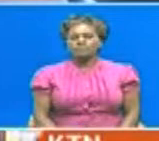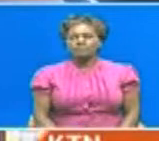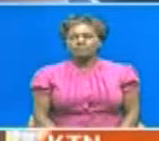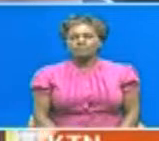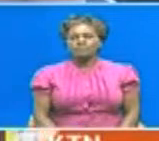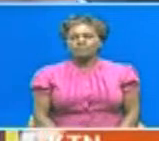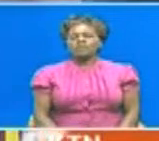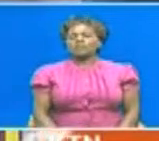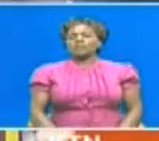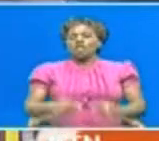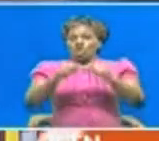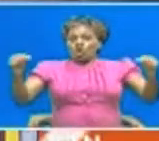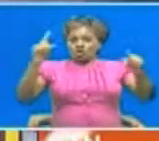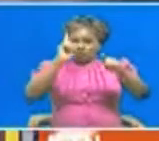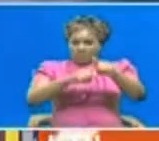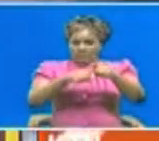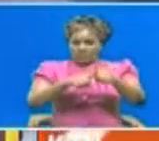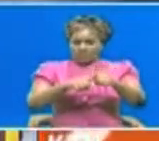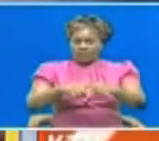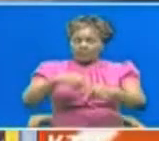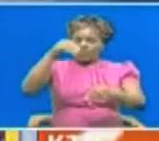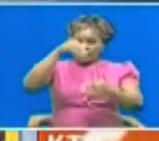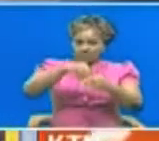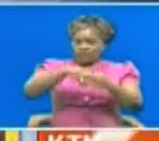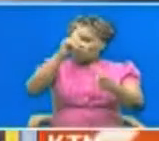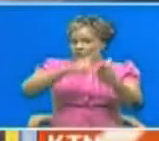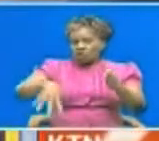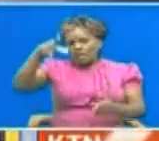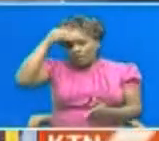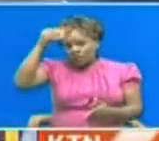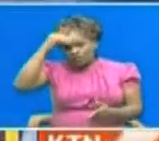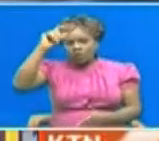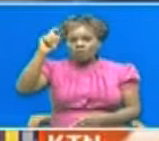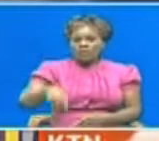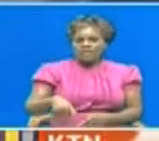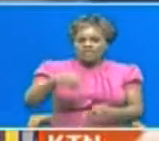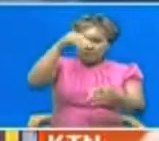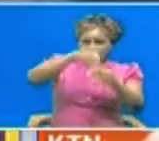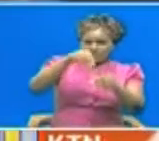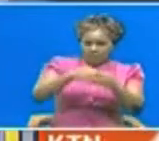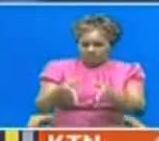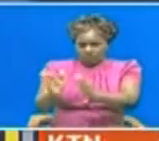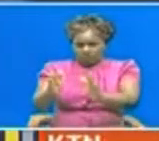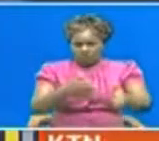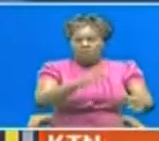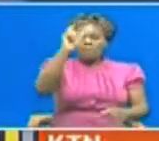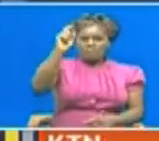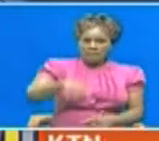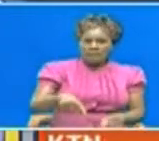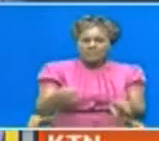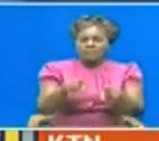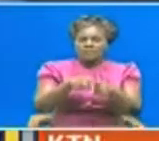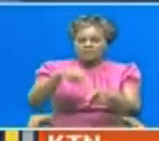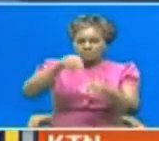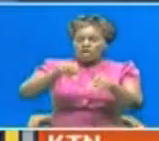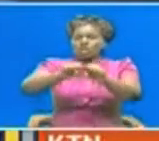But in the longer term, you have to invest in education, particularly female education. You have to invest in infrastructure. You have to invest in